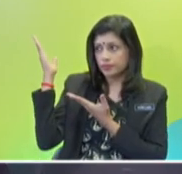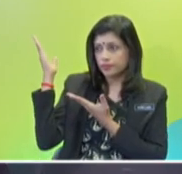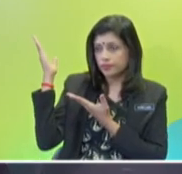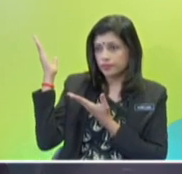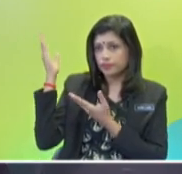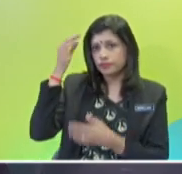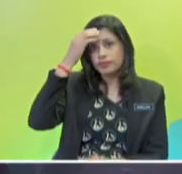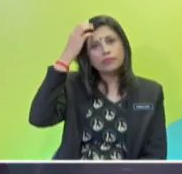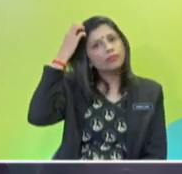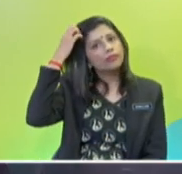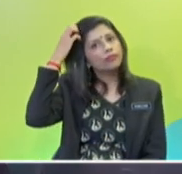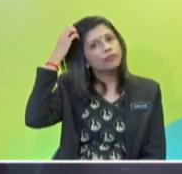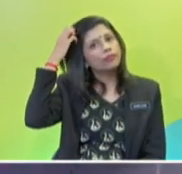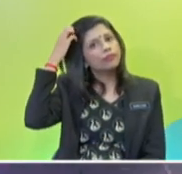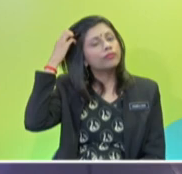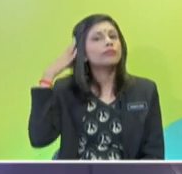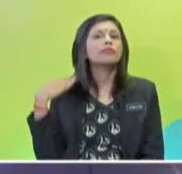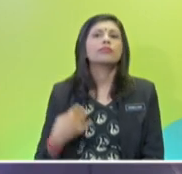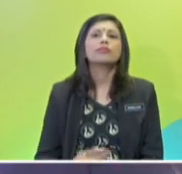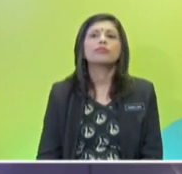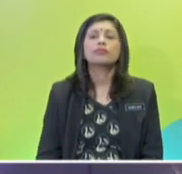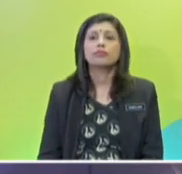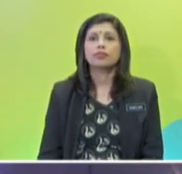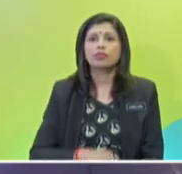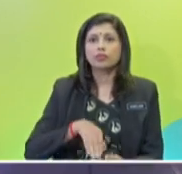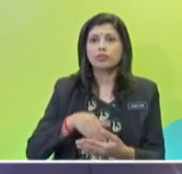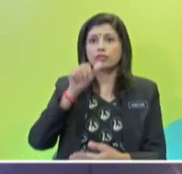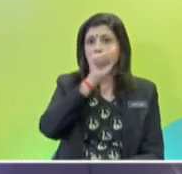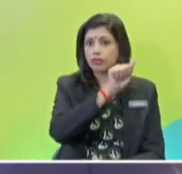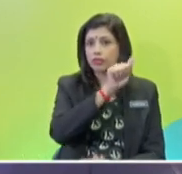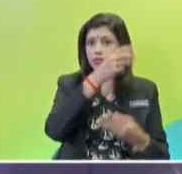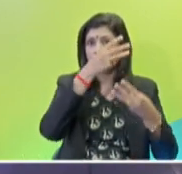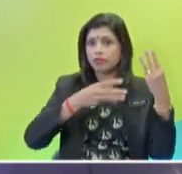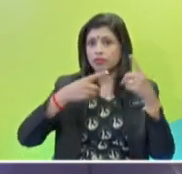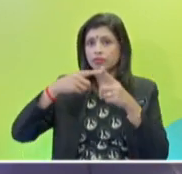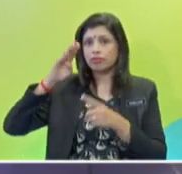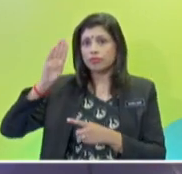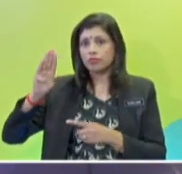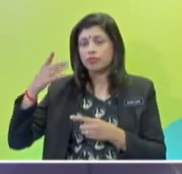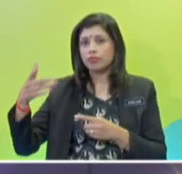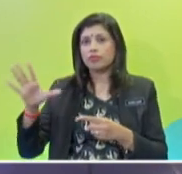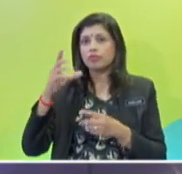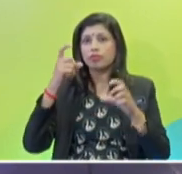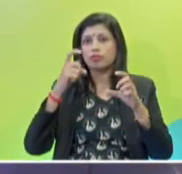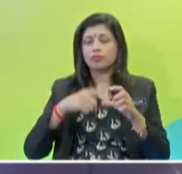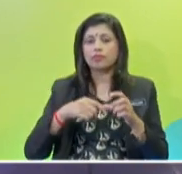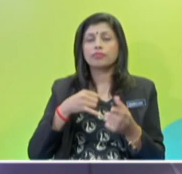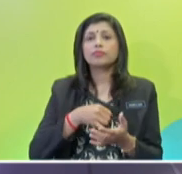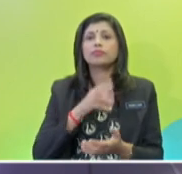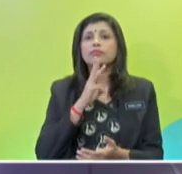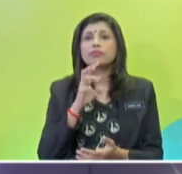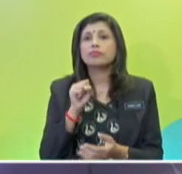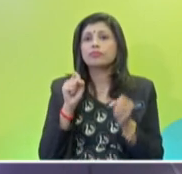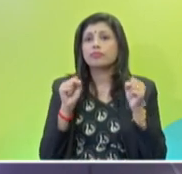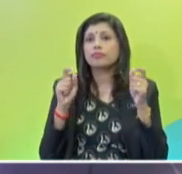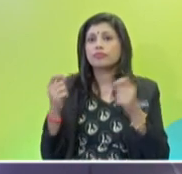and the worksheet. A, we have B, and then the conjunctions in the middle. Alright, so everyone pay attention. It was Saturday morning. Mark woke up